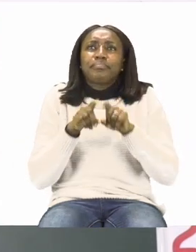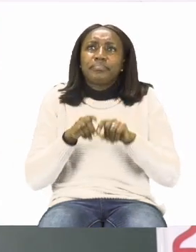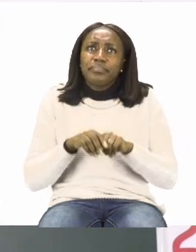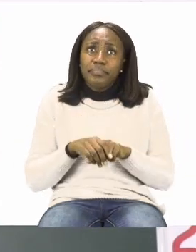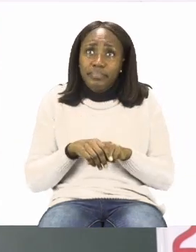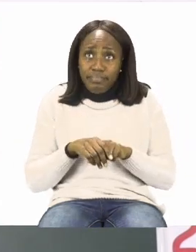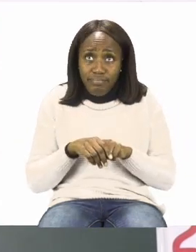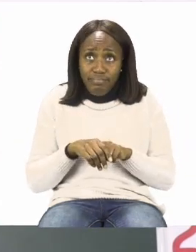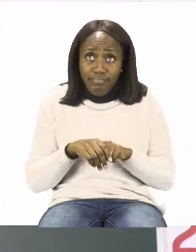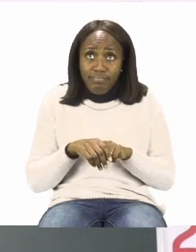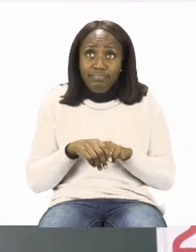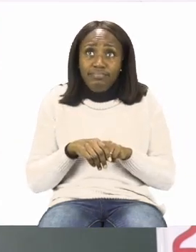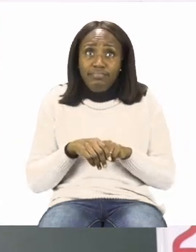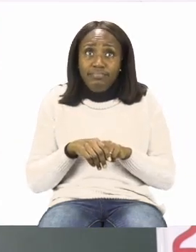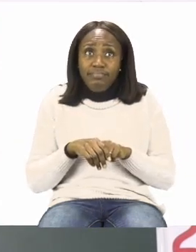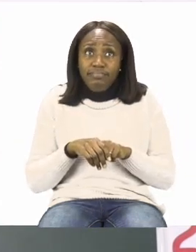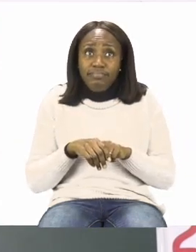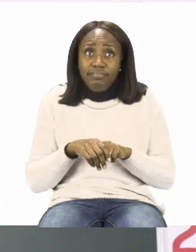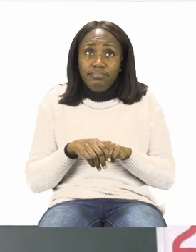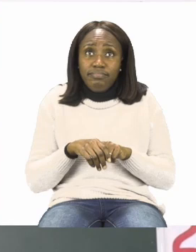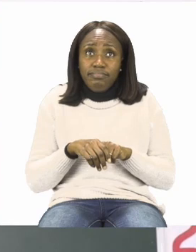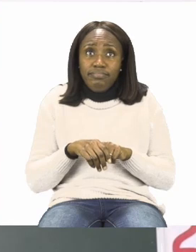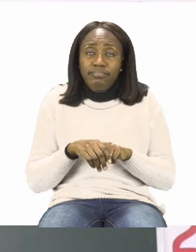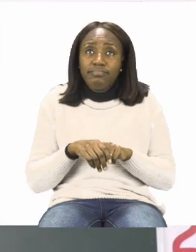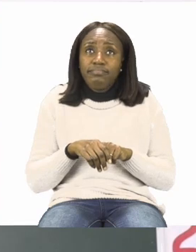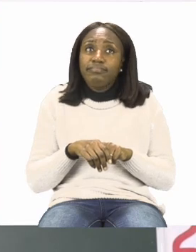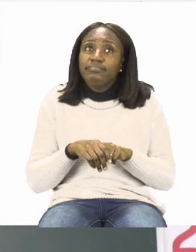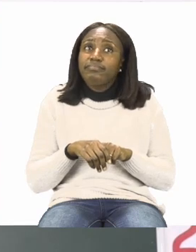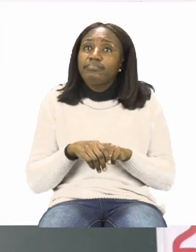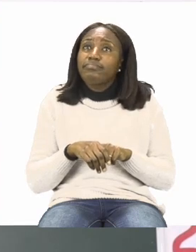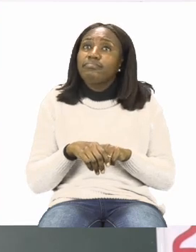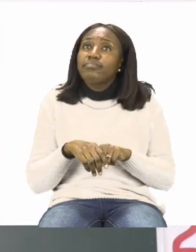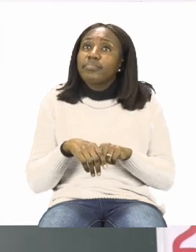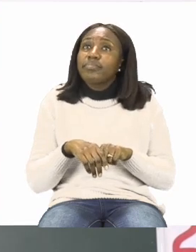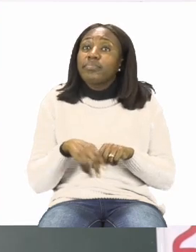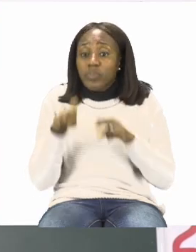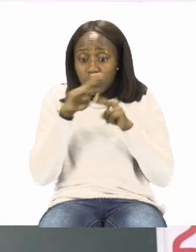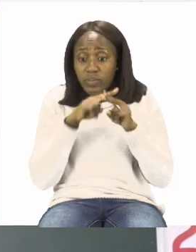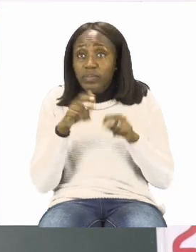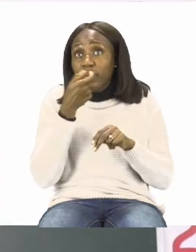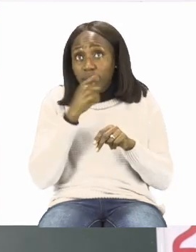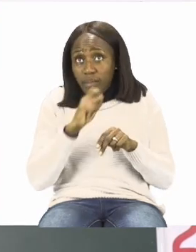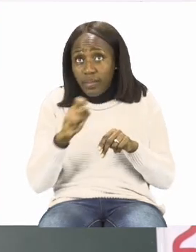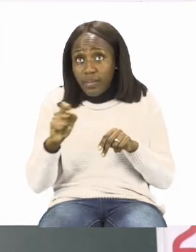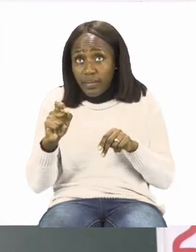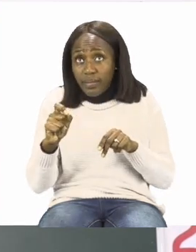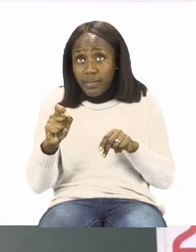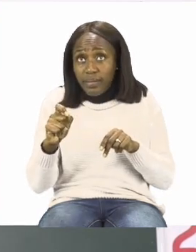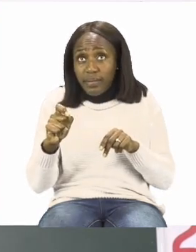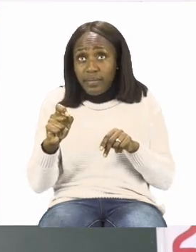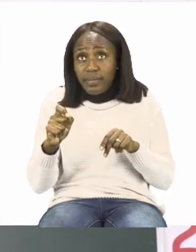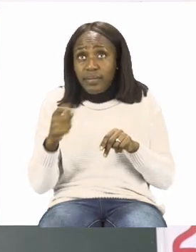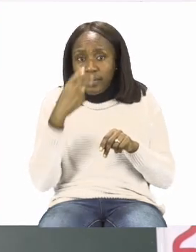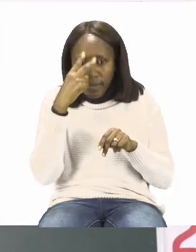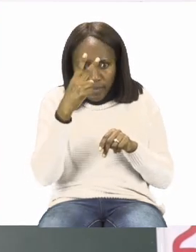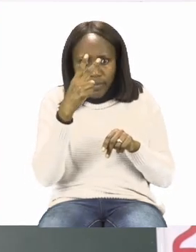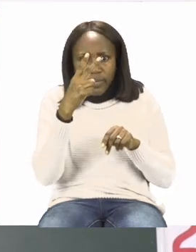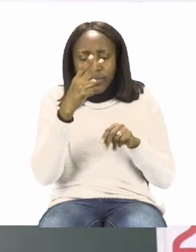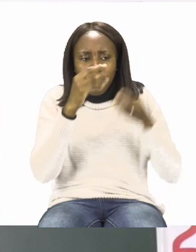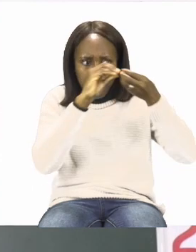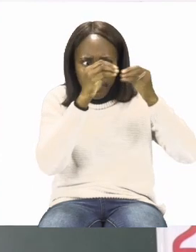you understand? Let me repeat. In order to match, you have to take